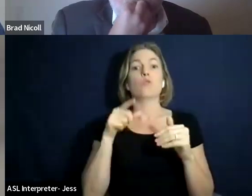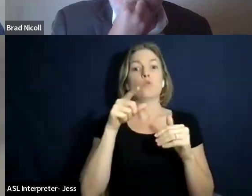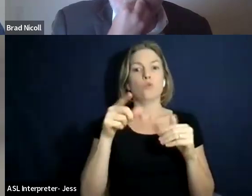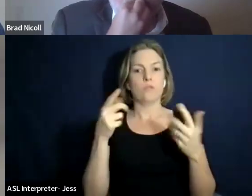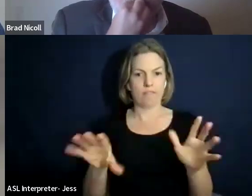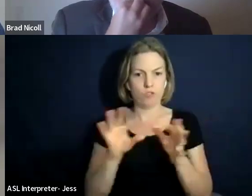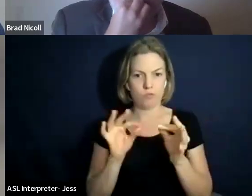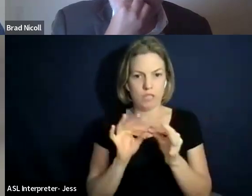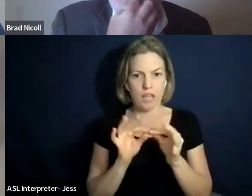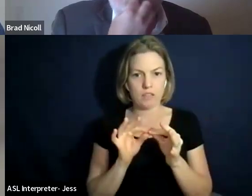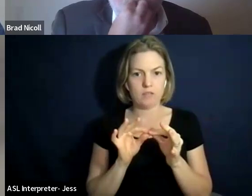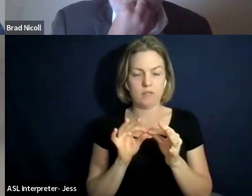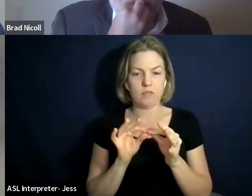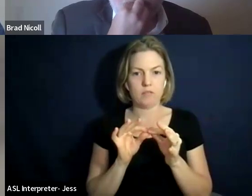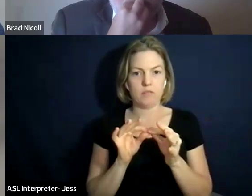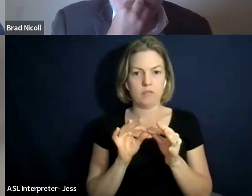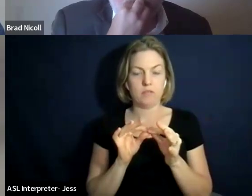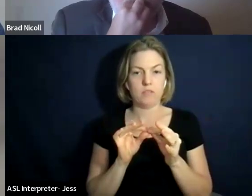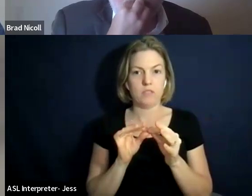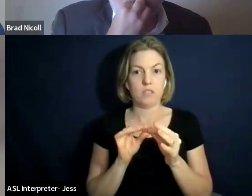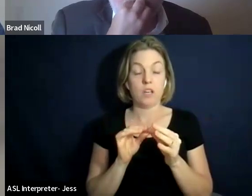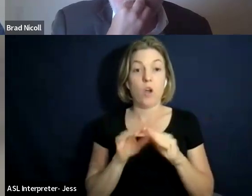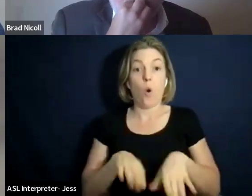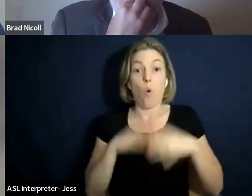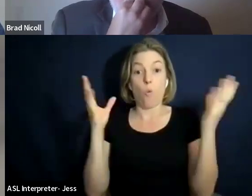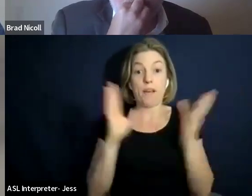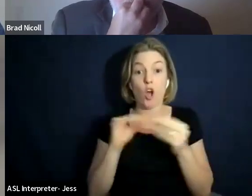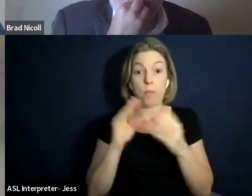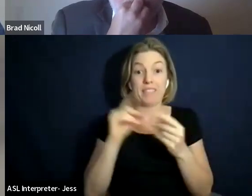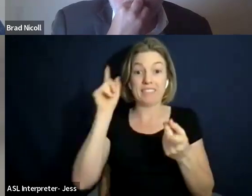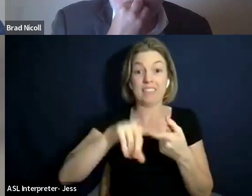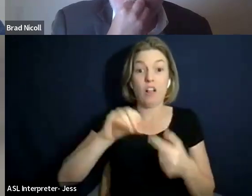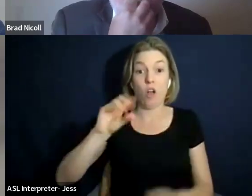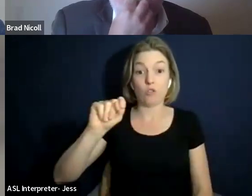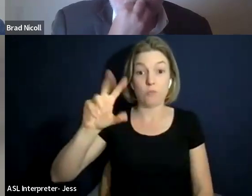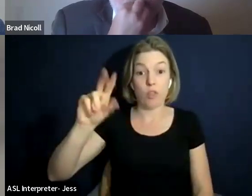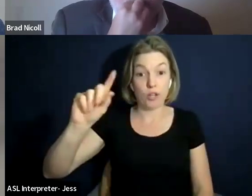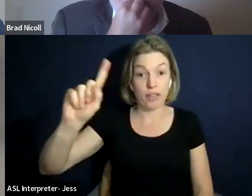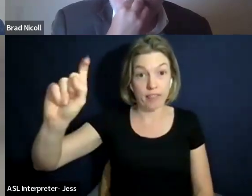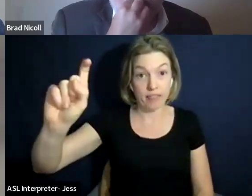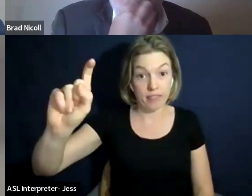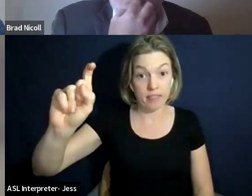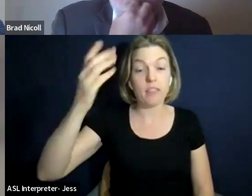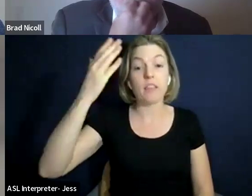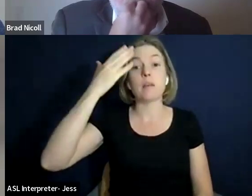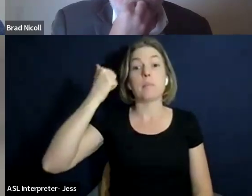that basically the comment period is until October 30th. Is that correct?